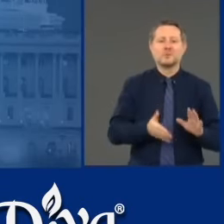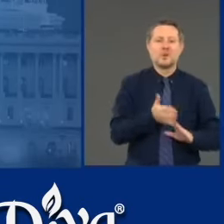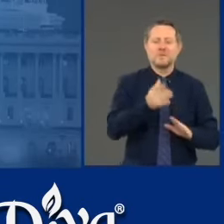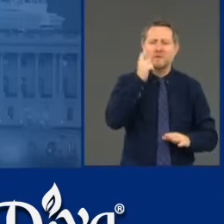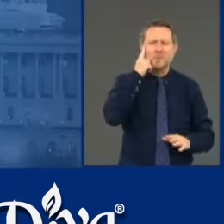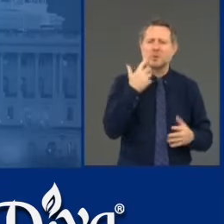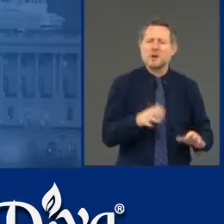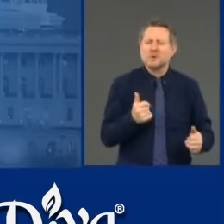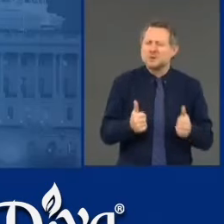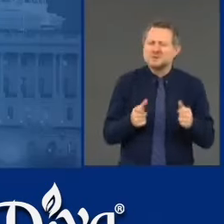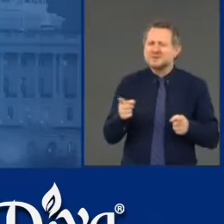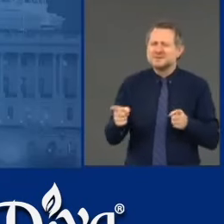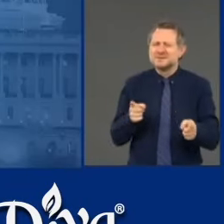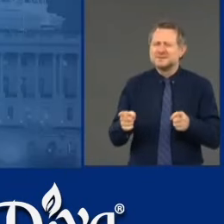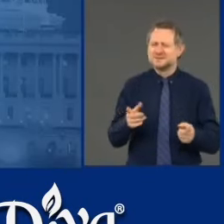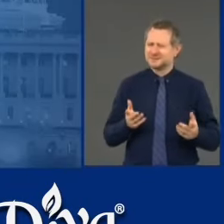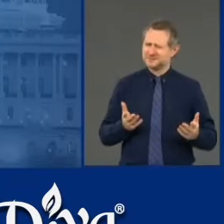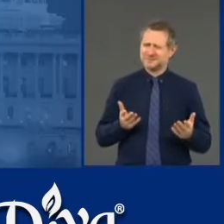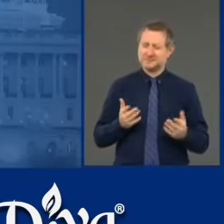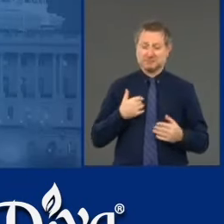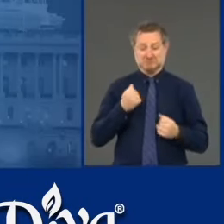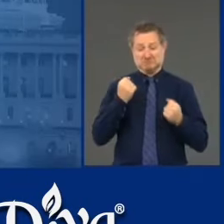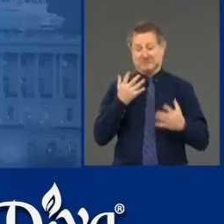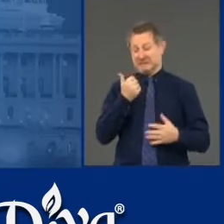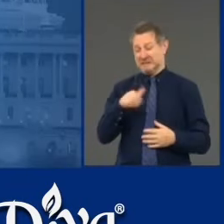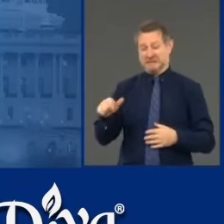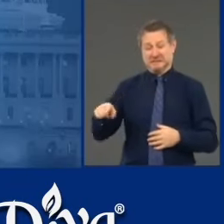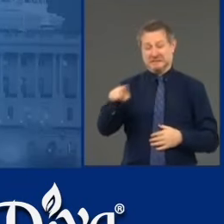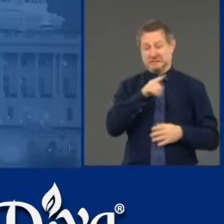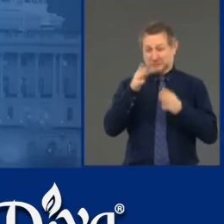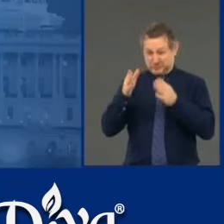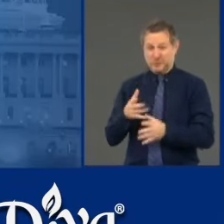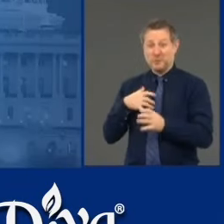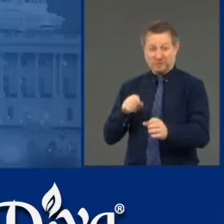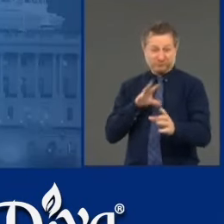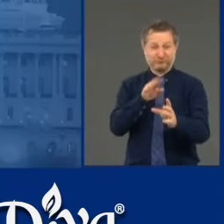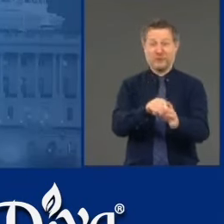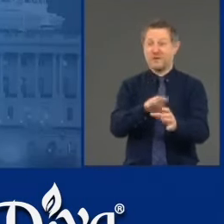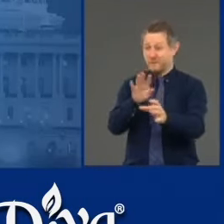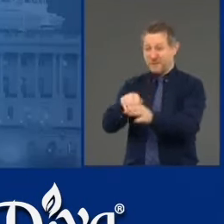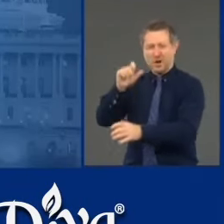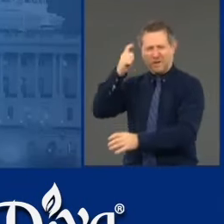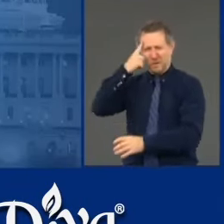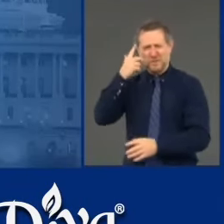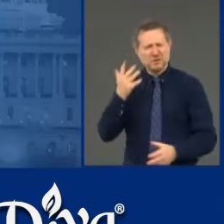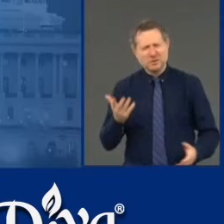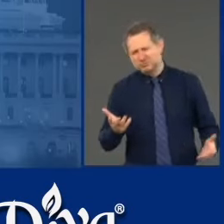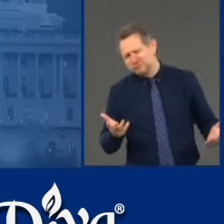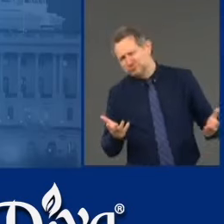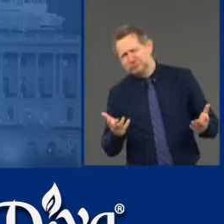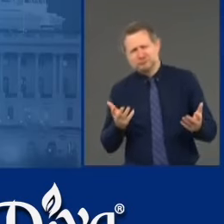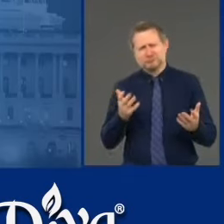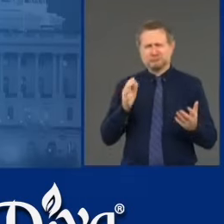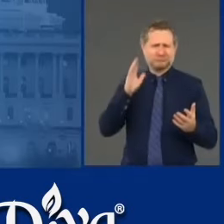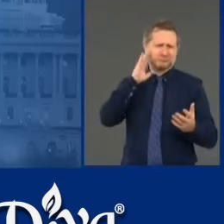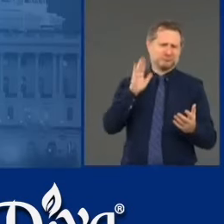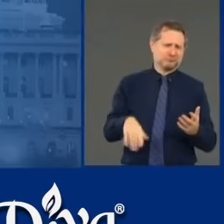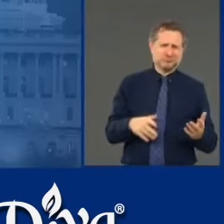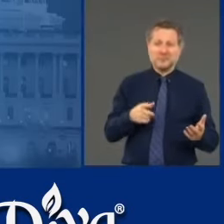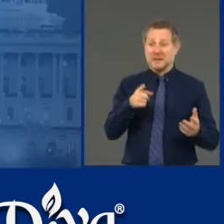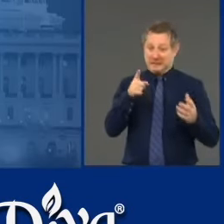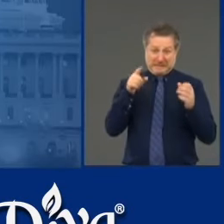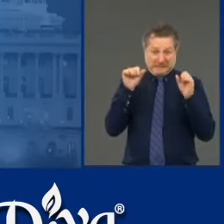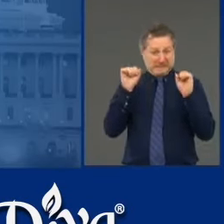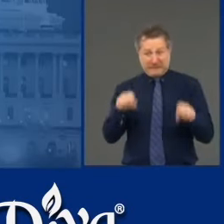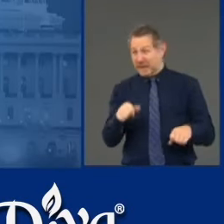years, anyone can be in government, you know. I don't know. Can anyone be a nurse?